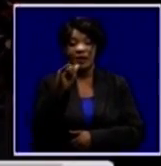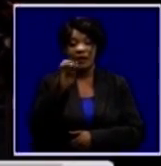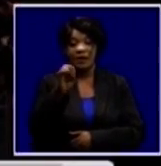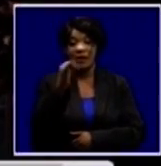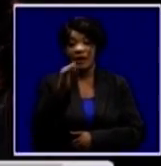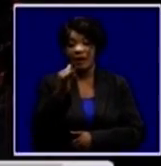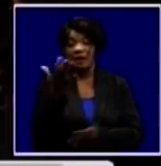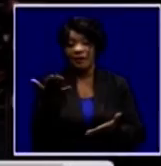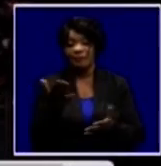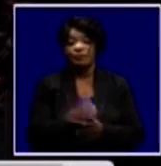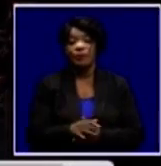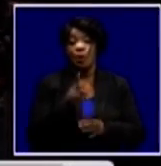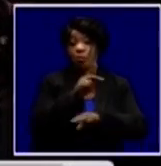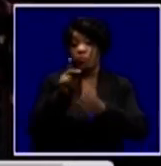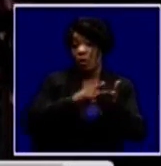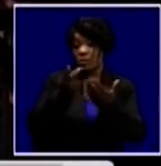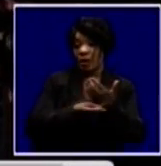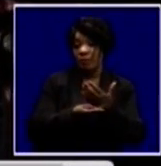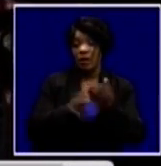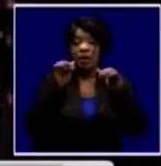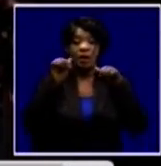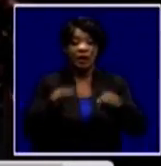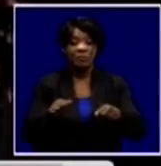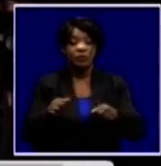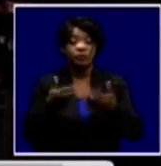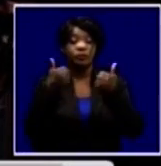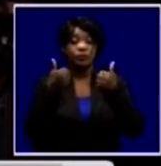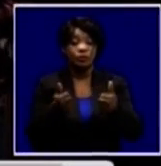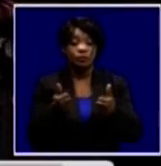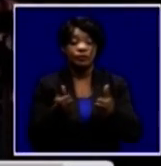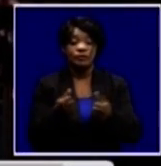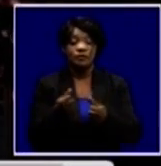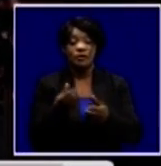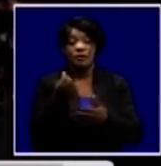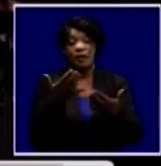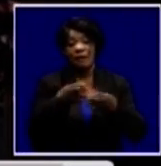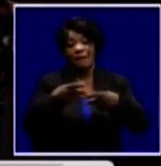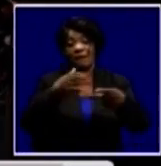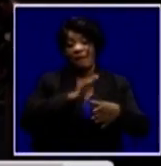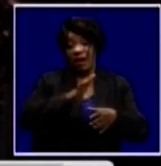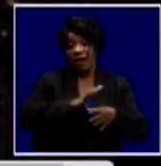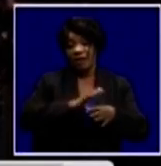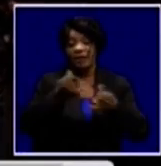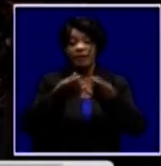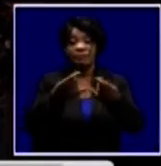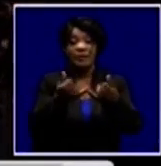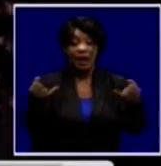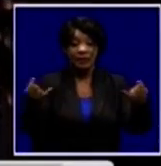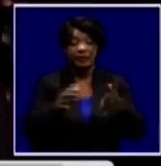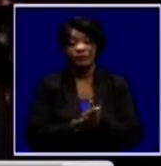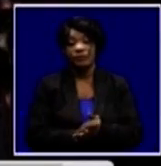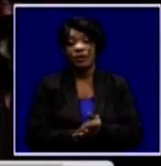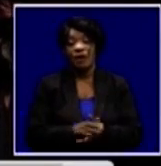incentives in that you are able to get prime land. We are taking you to areas where these